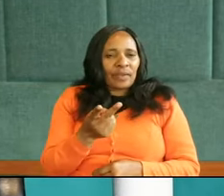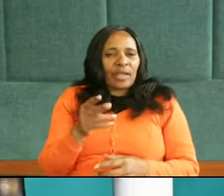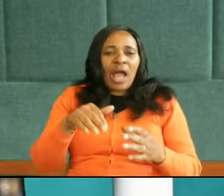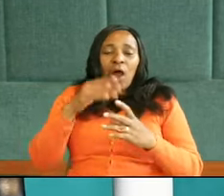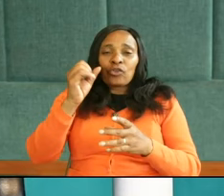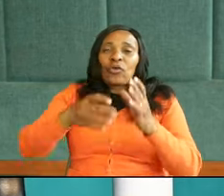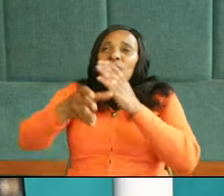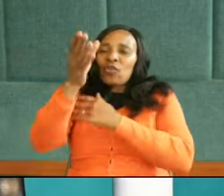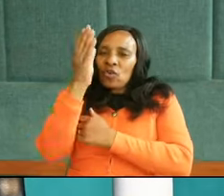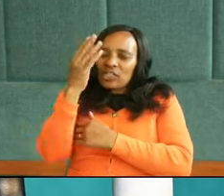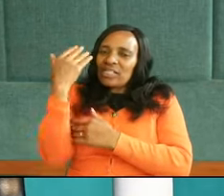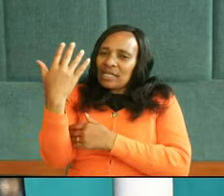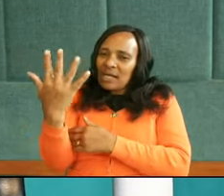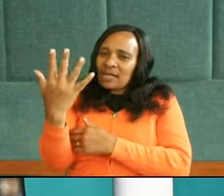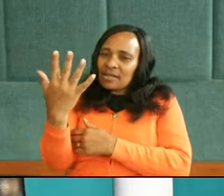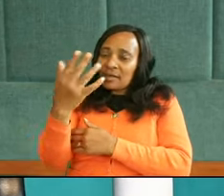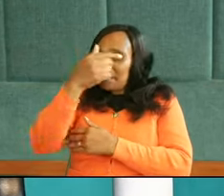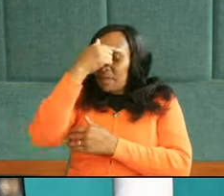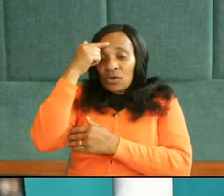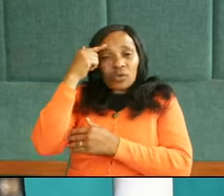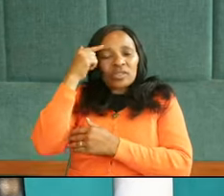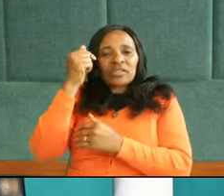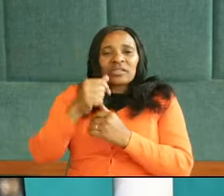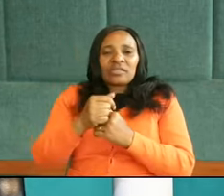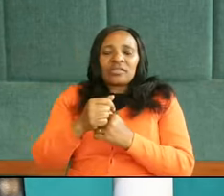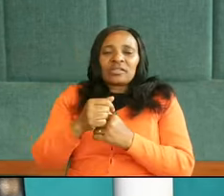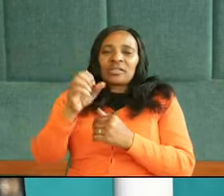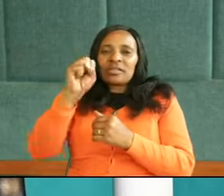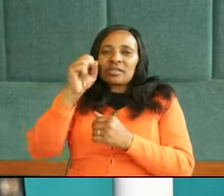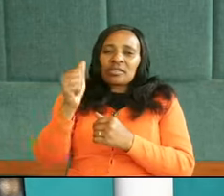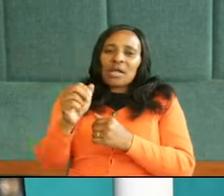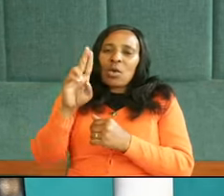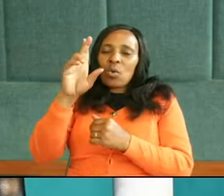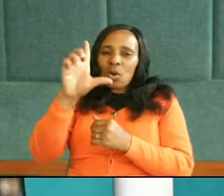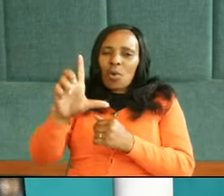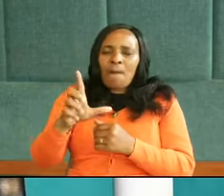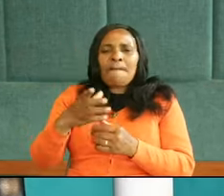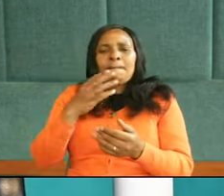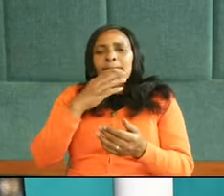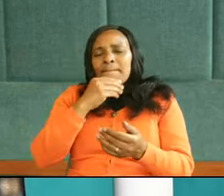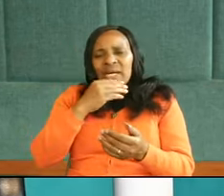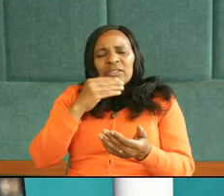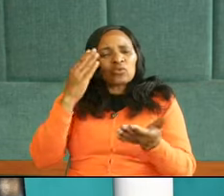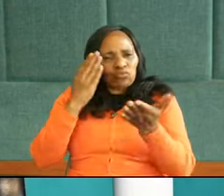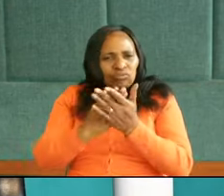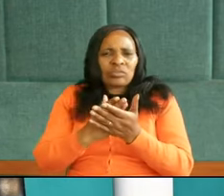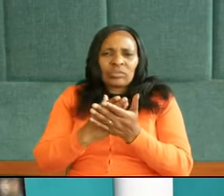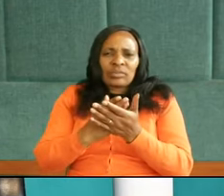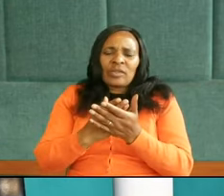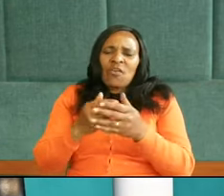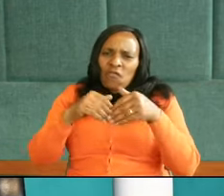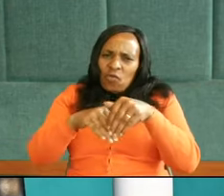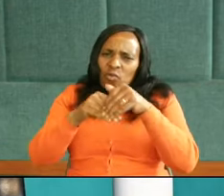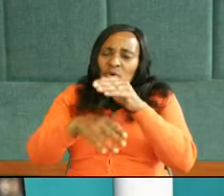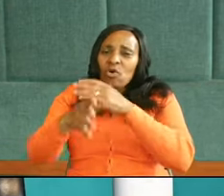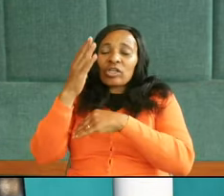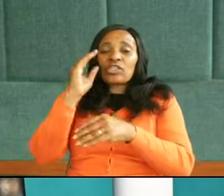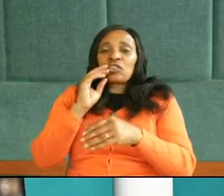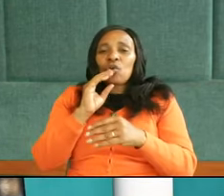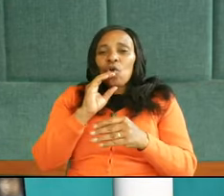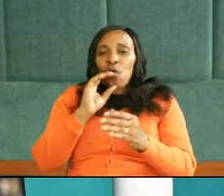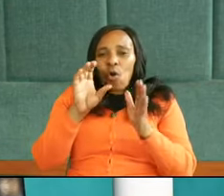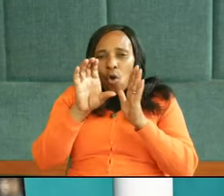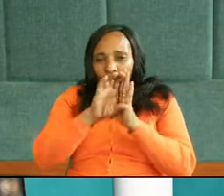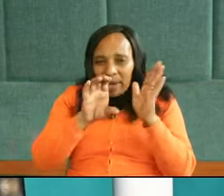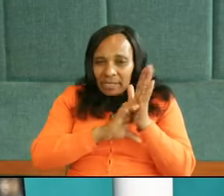out of God's hand, right? Because Saul was actually a righteous man. He was following God's command in the very beginning. But I can